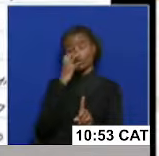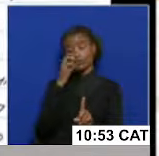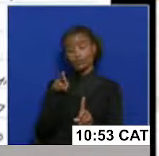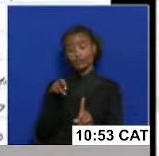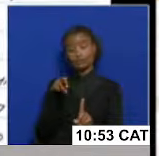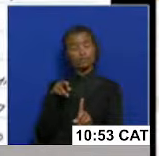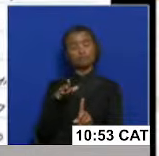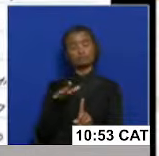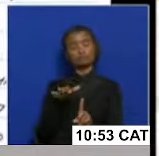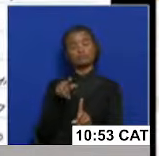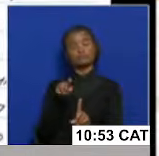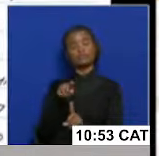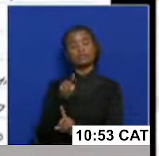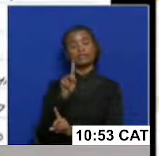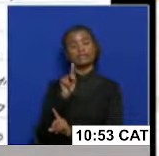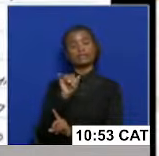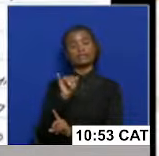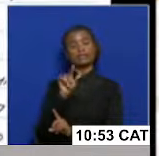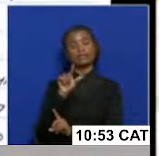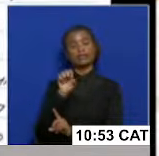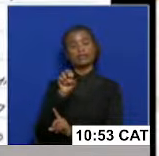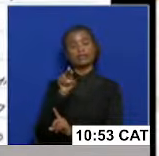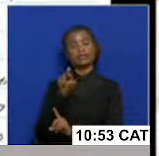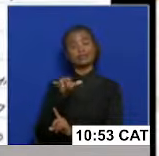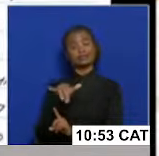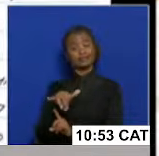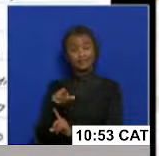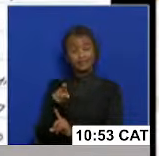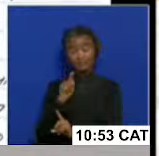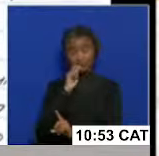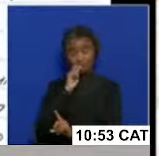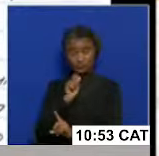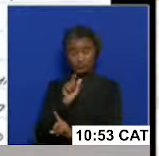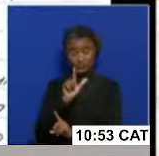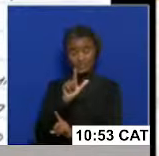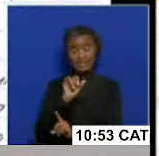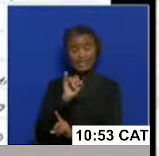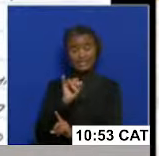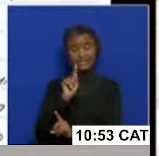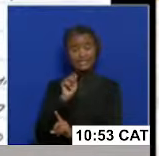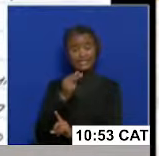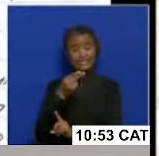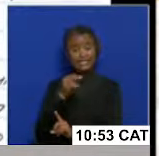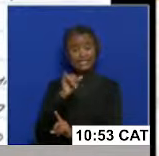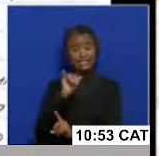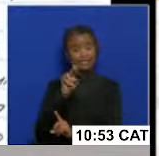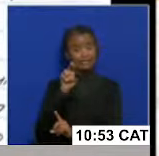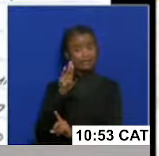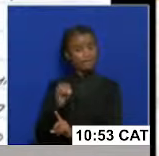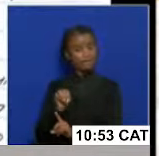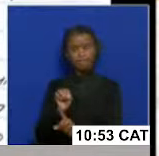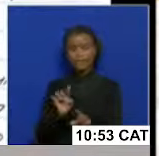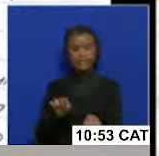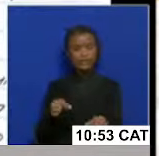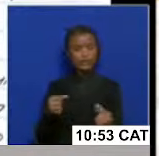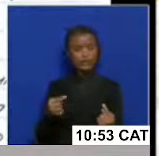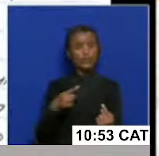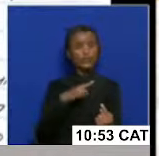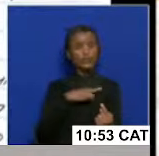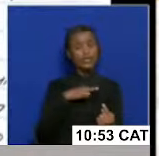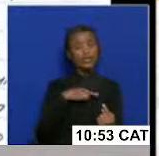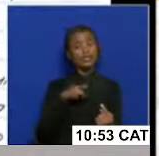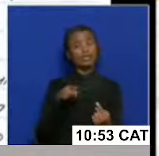Yes, I see. Your evidence earlier was that the stones they were there to seize in the property was